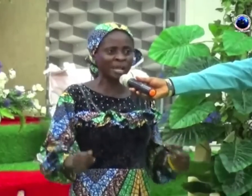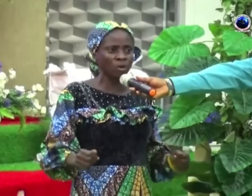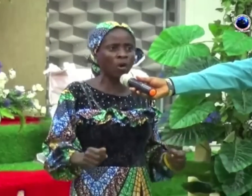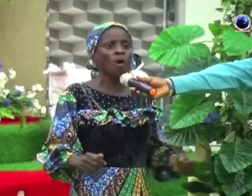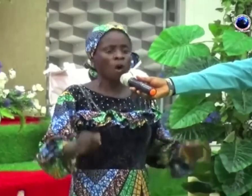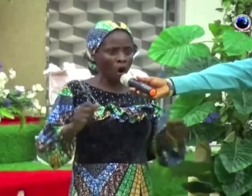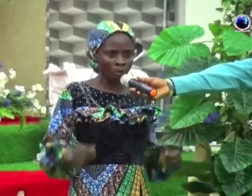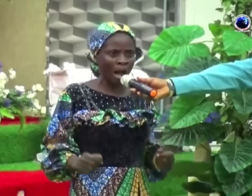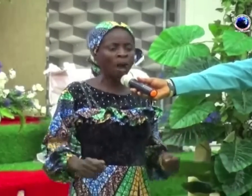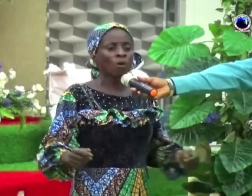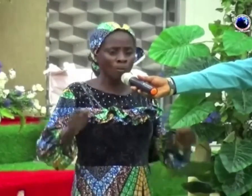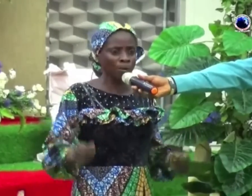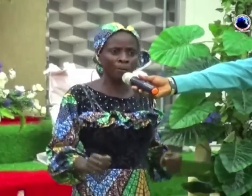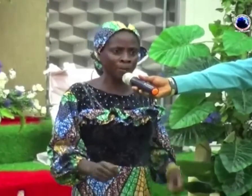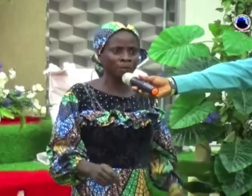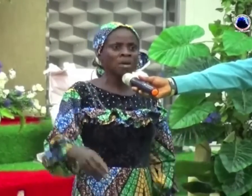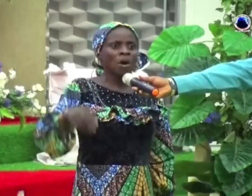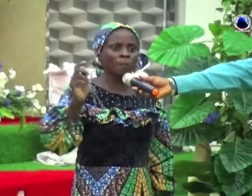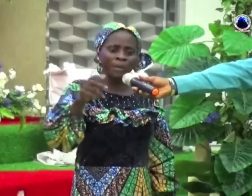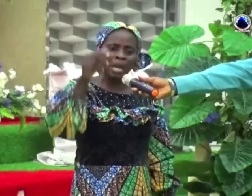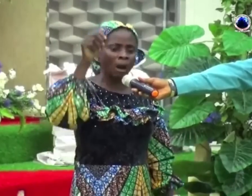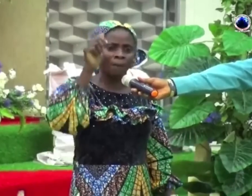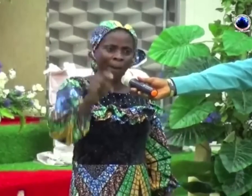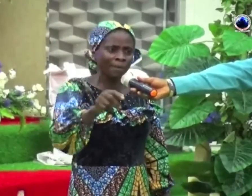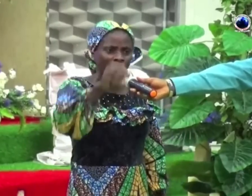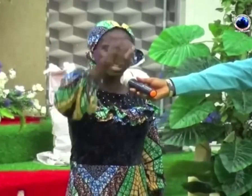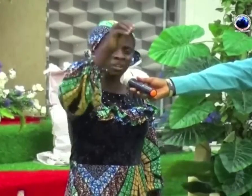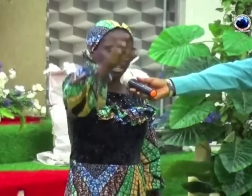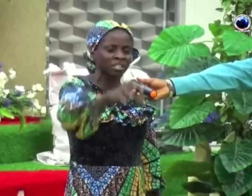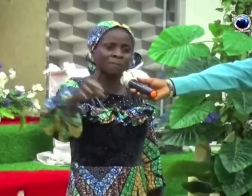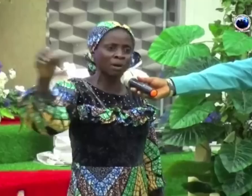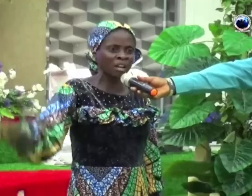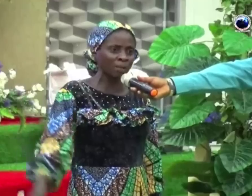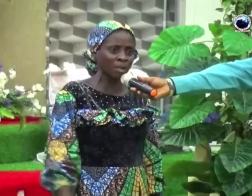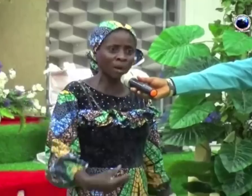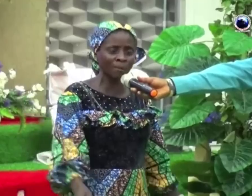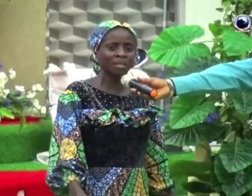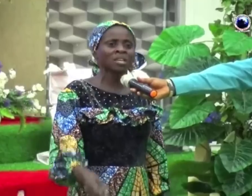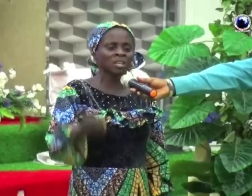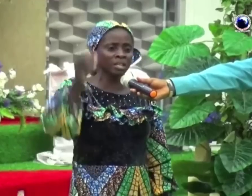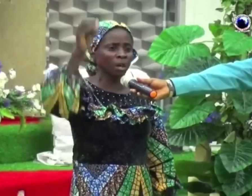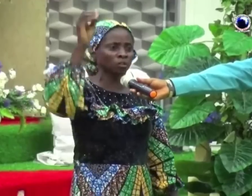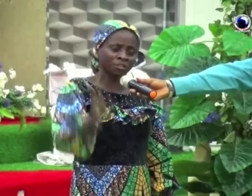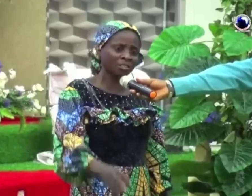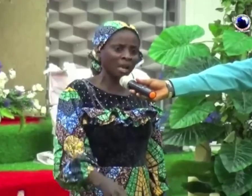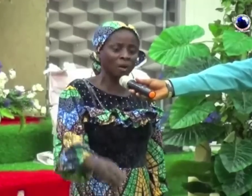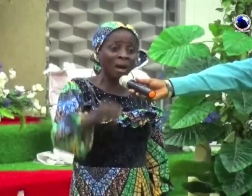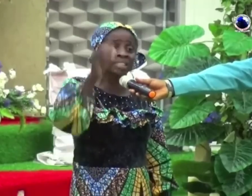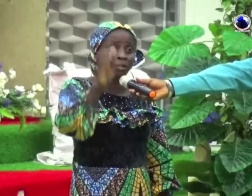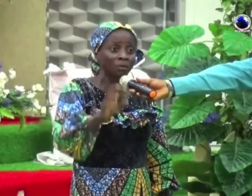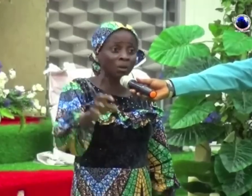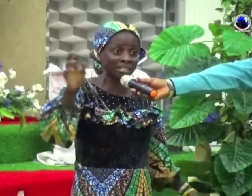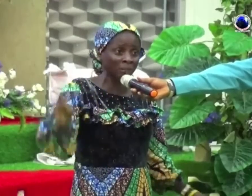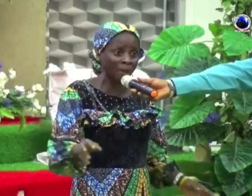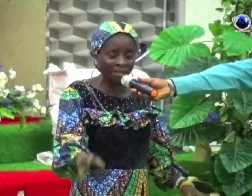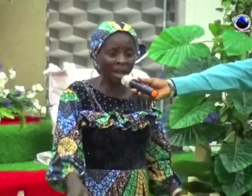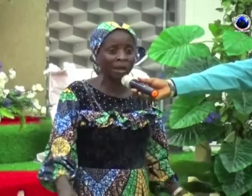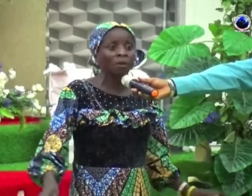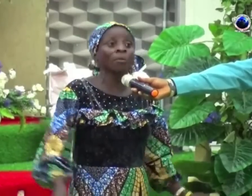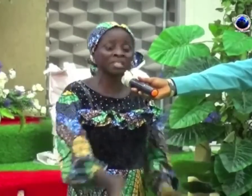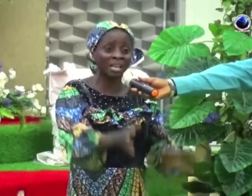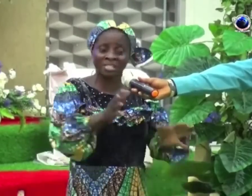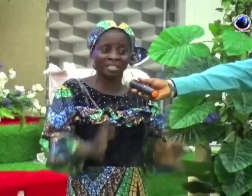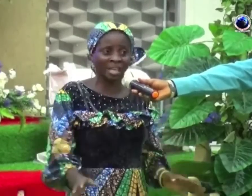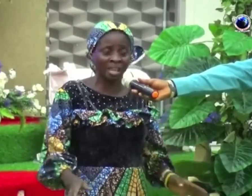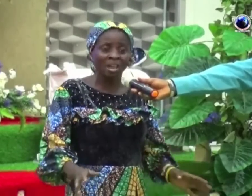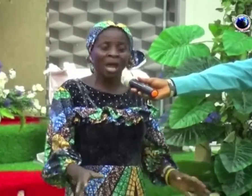darin lai lo opa o mu nu mi dun obirin yen wa ba mi me o ni 3000 ki mo ran kan mo ni mommy kini yen o to 3000 1000 won kan ti ma ba yin ra